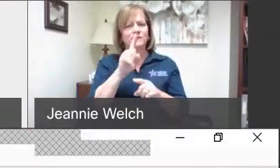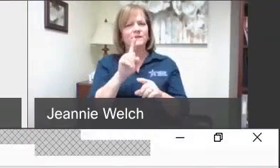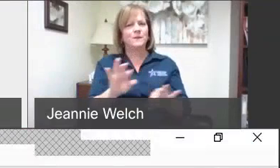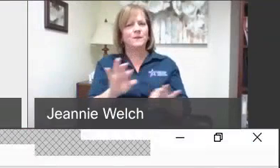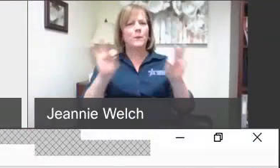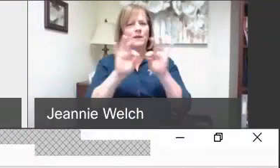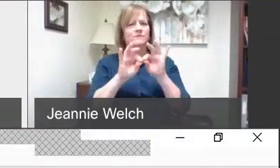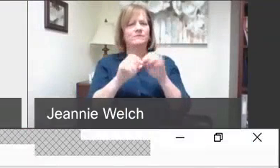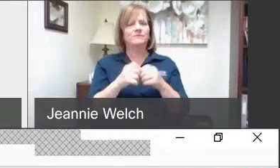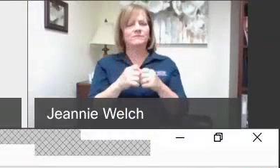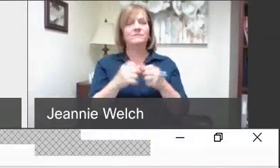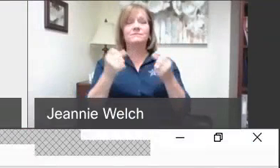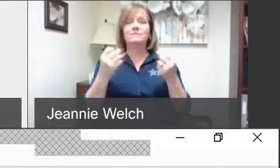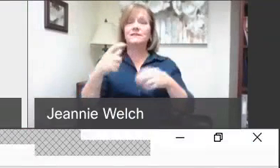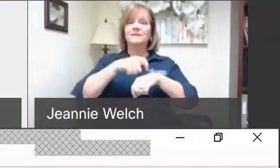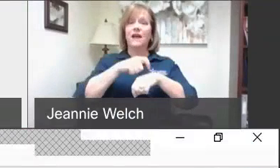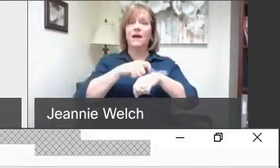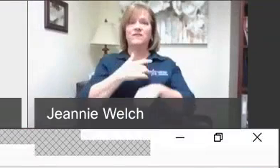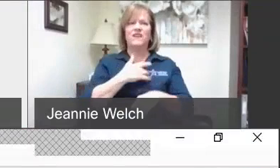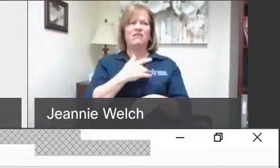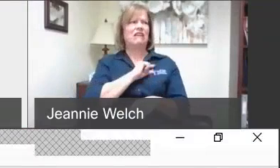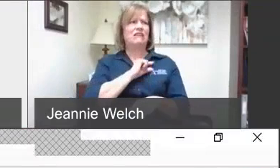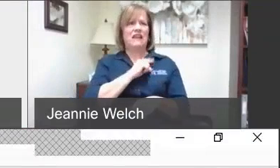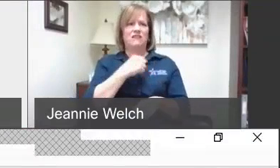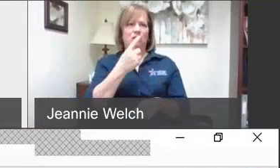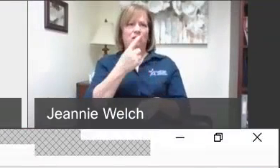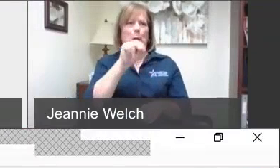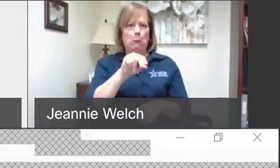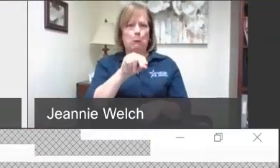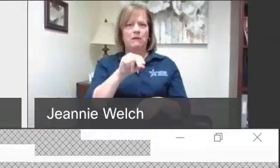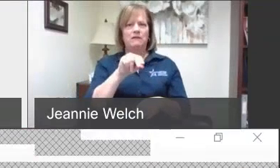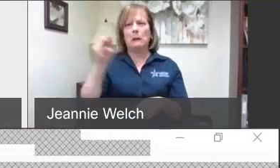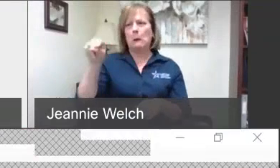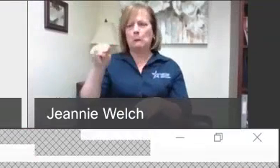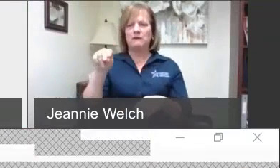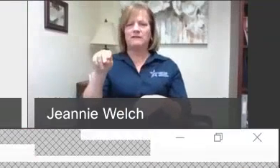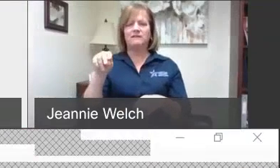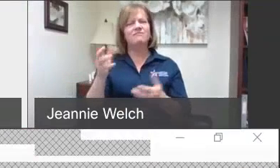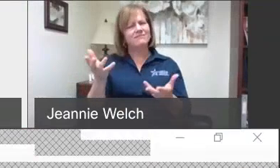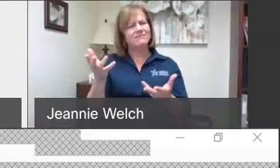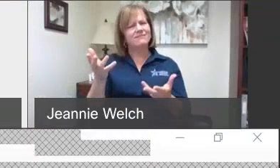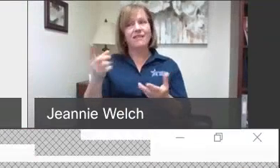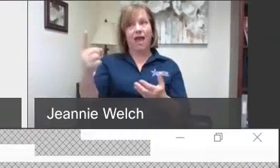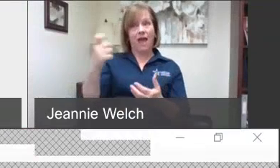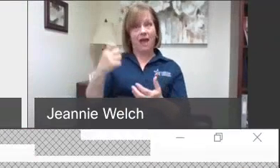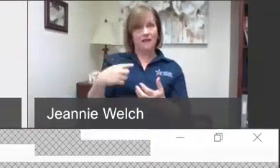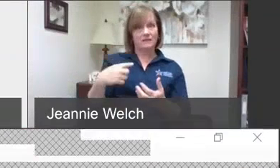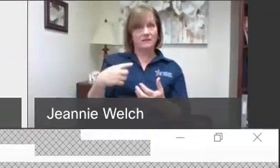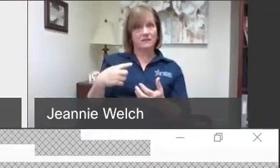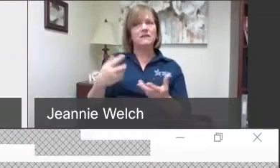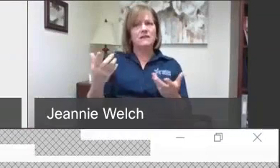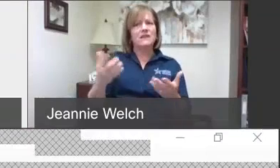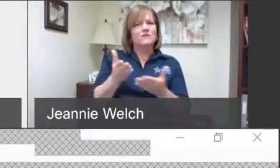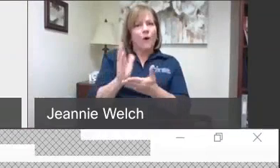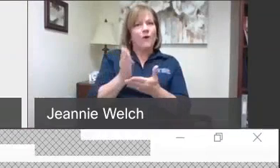of times we feel guilty for saying no, but it's okay. When someone asks you to do something, it's a request, it's asking. It's